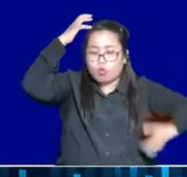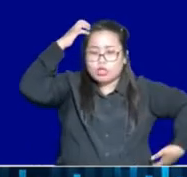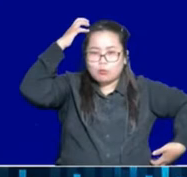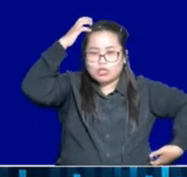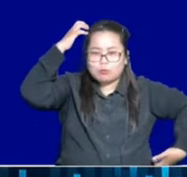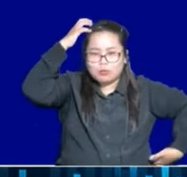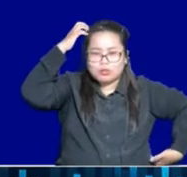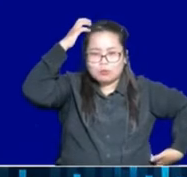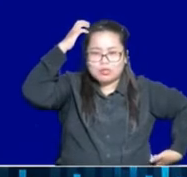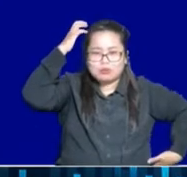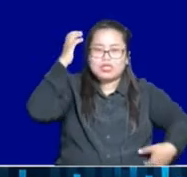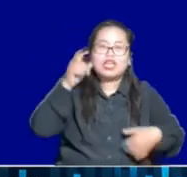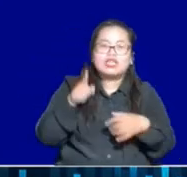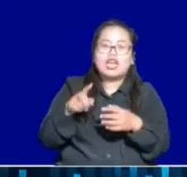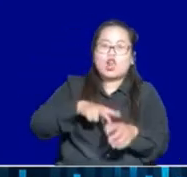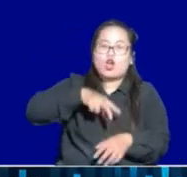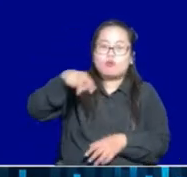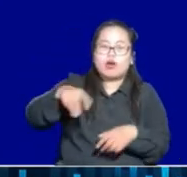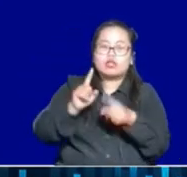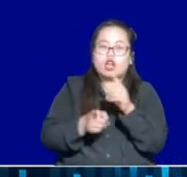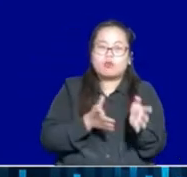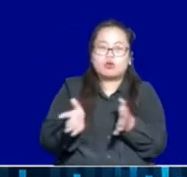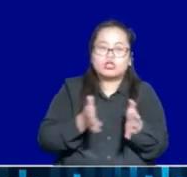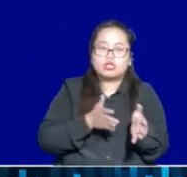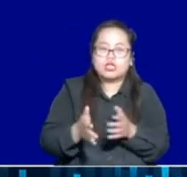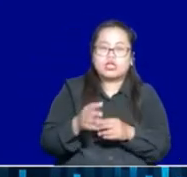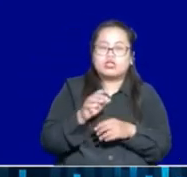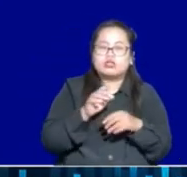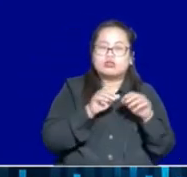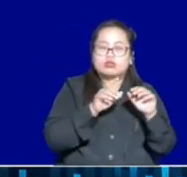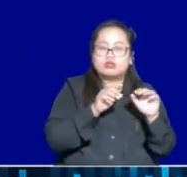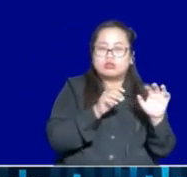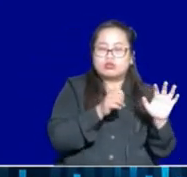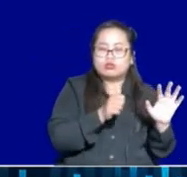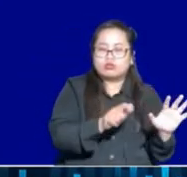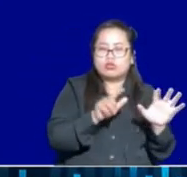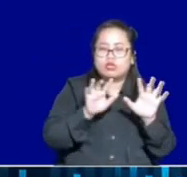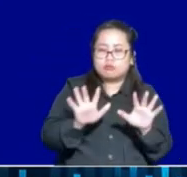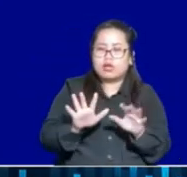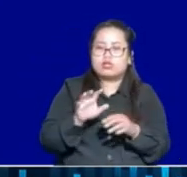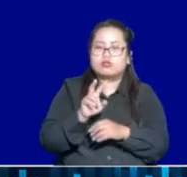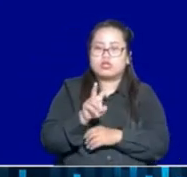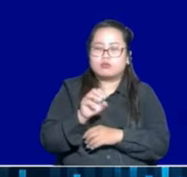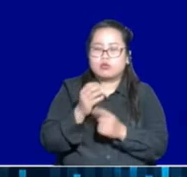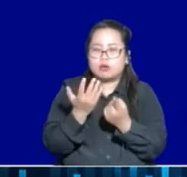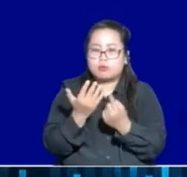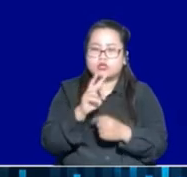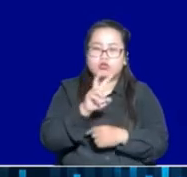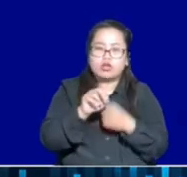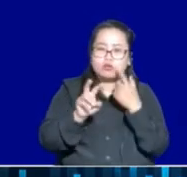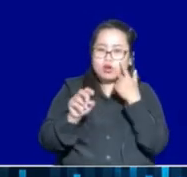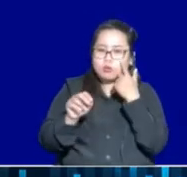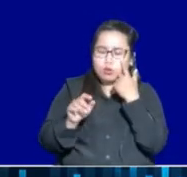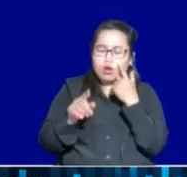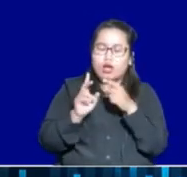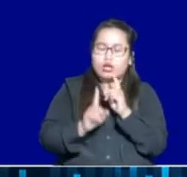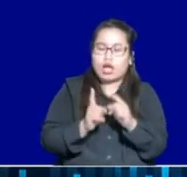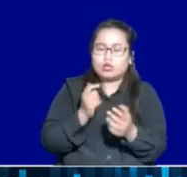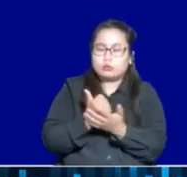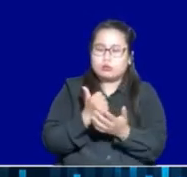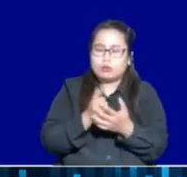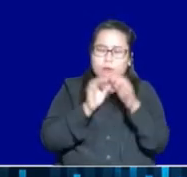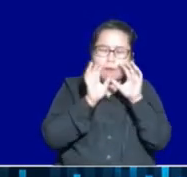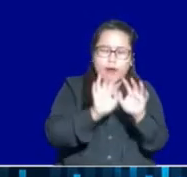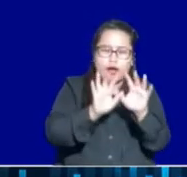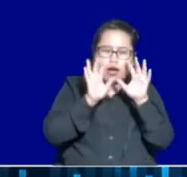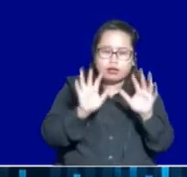75, 85, 95, 2000, 2005, 10, 15, 20. So you see there's been a lot of movement, a